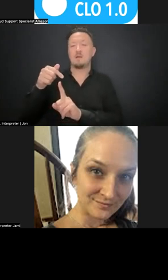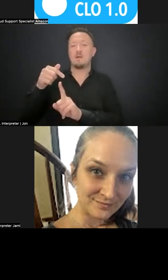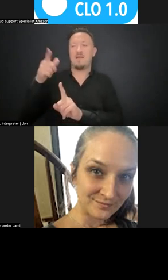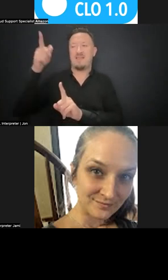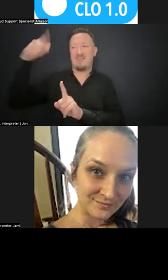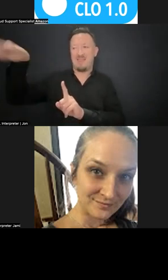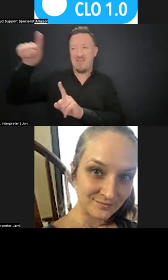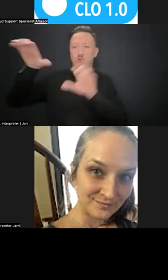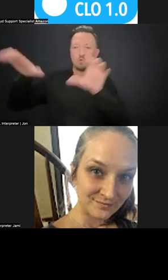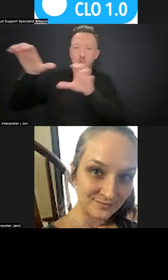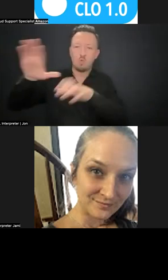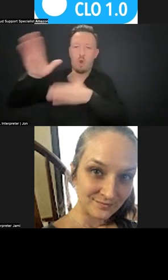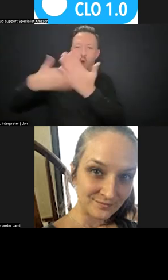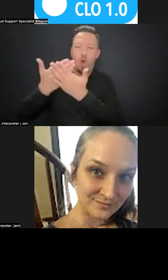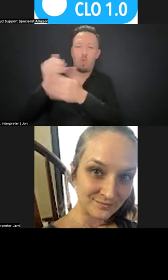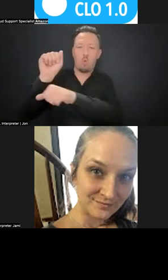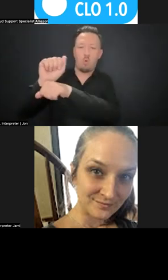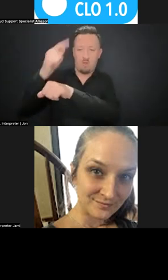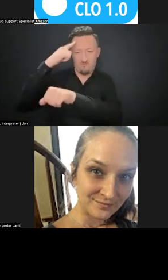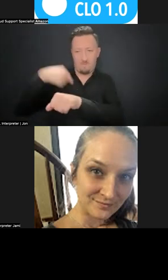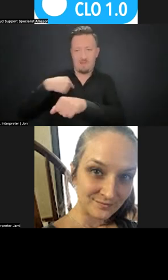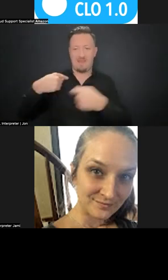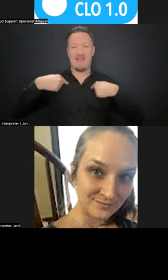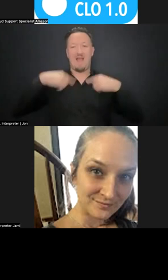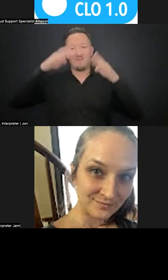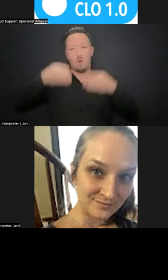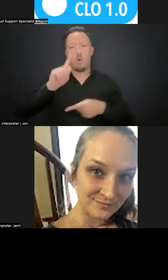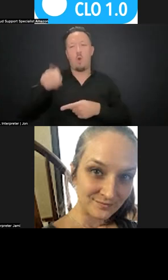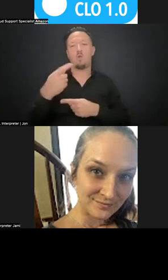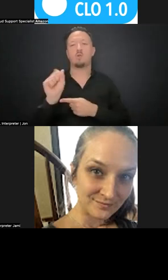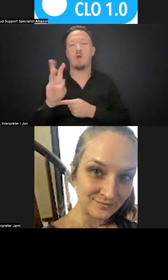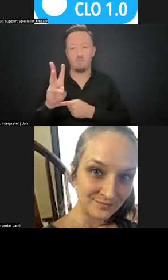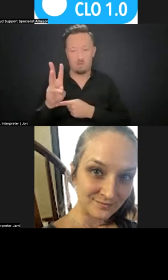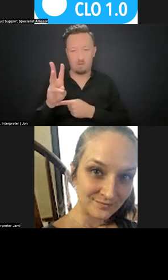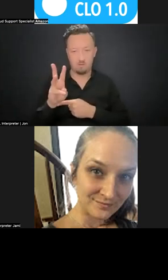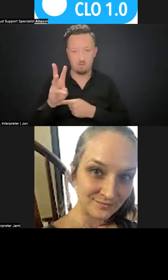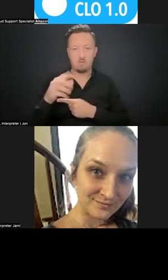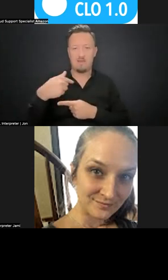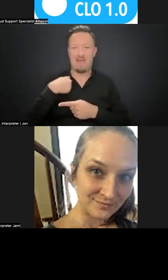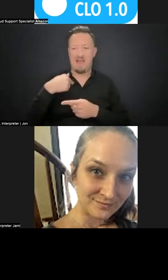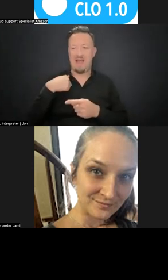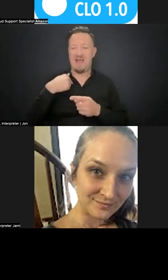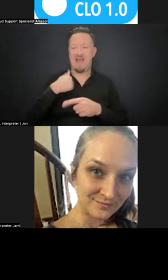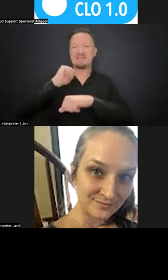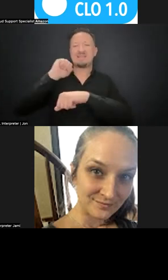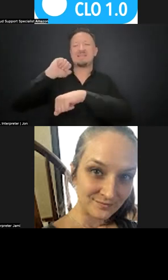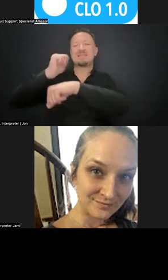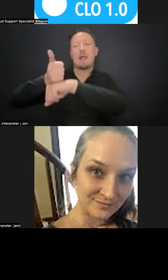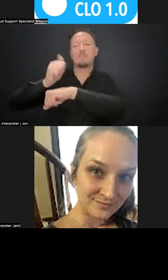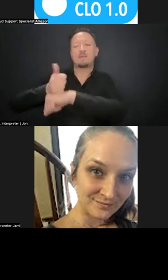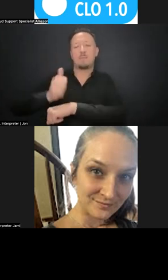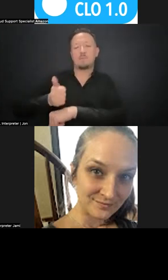network is, what compute you want, what components, how they're talking to each other. So you're setting up most of